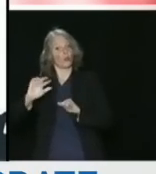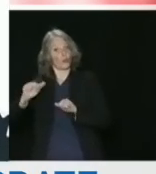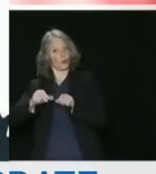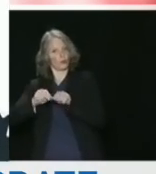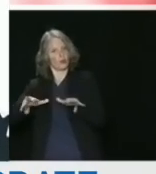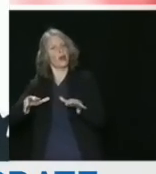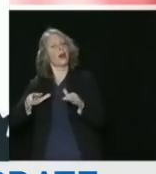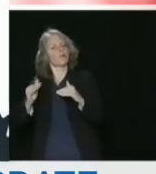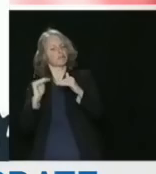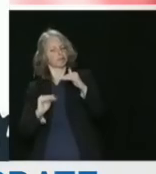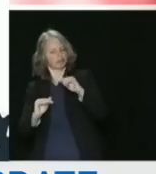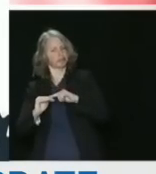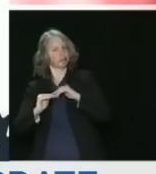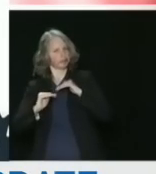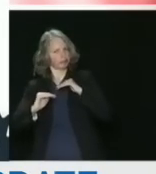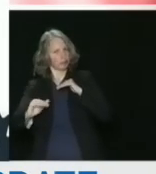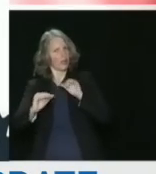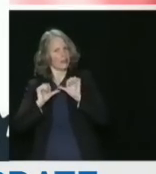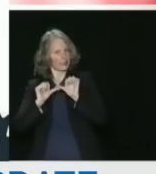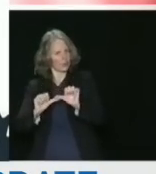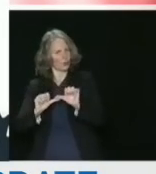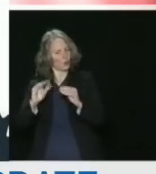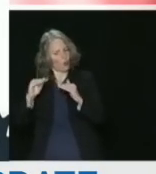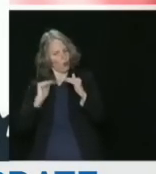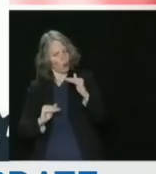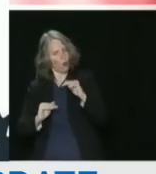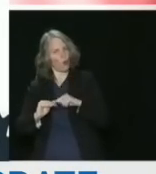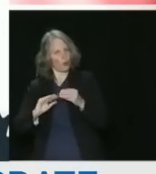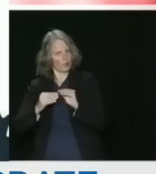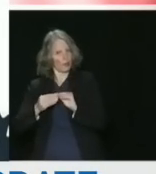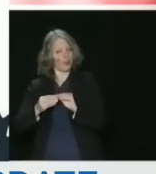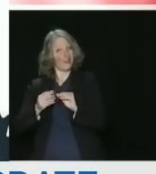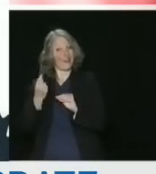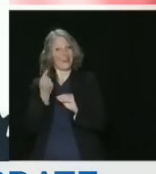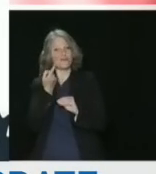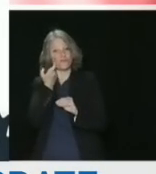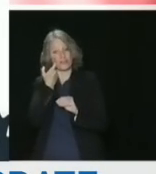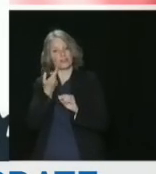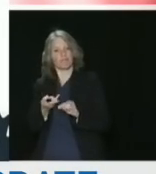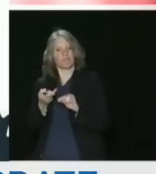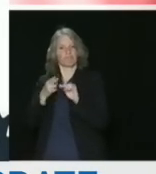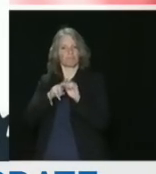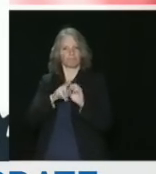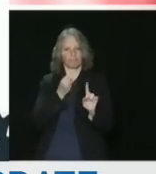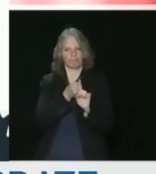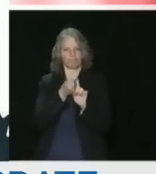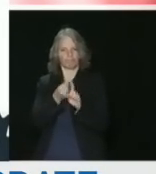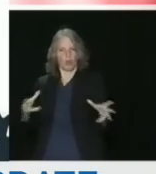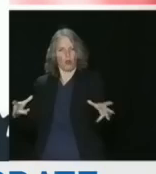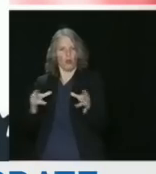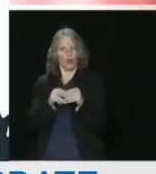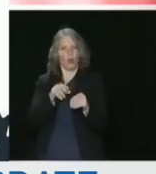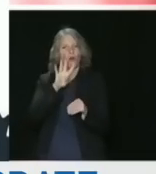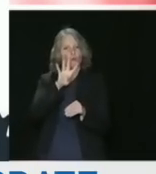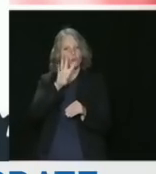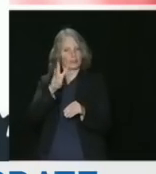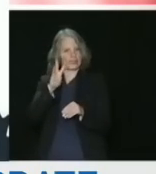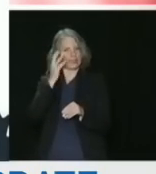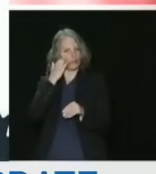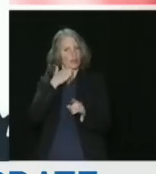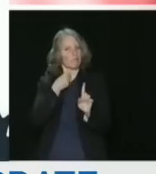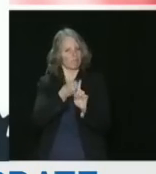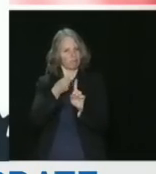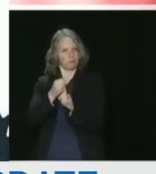wave, but it recently increased with an average of 46 deaths being